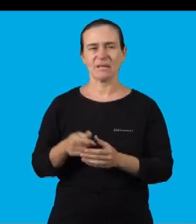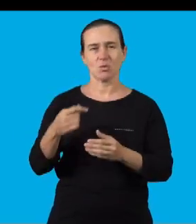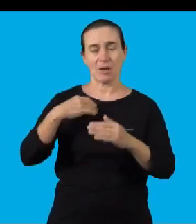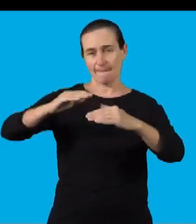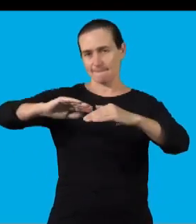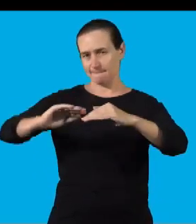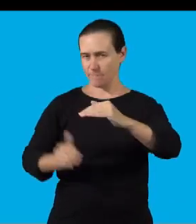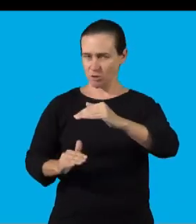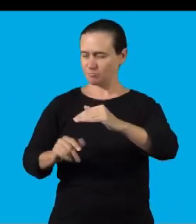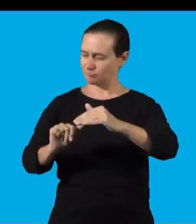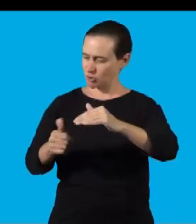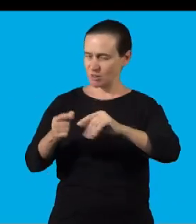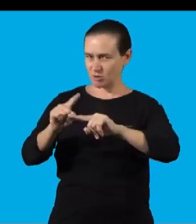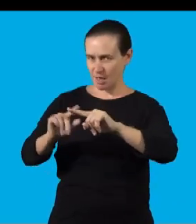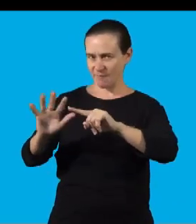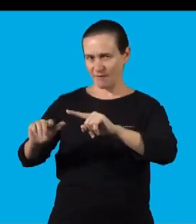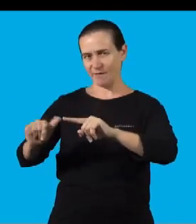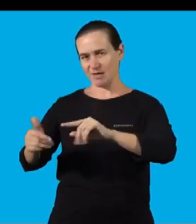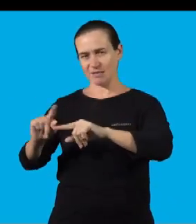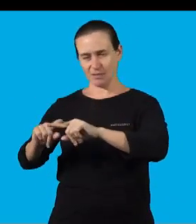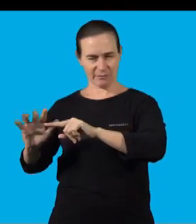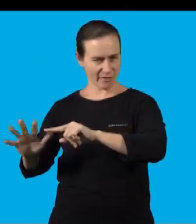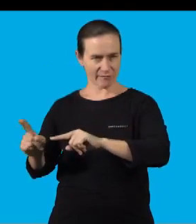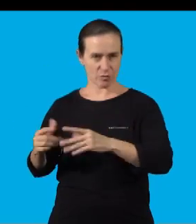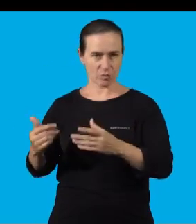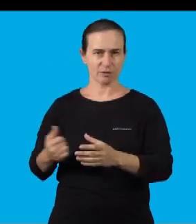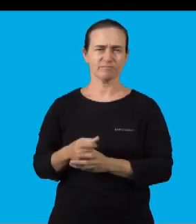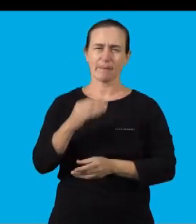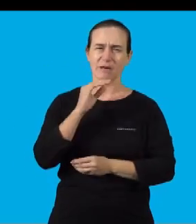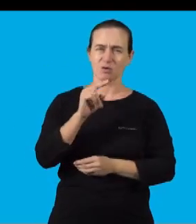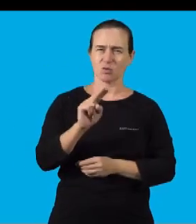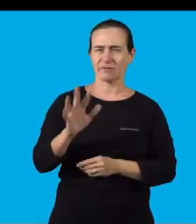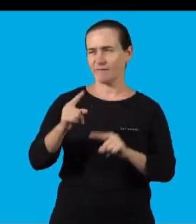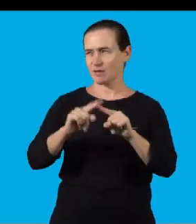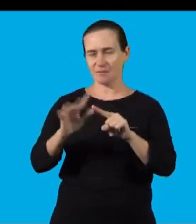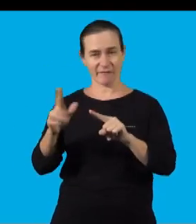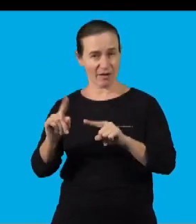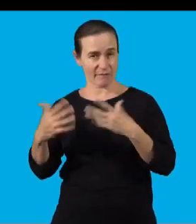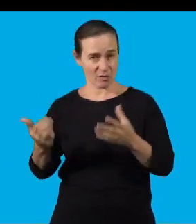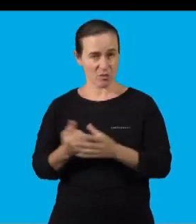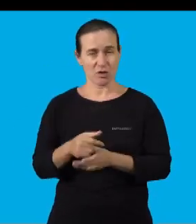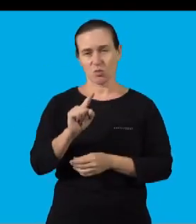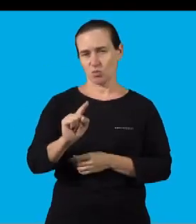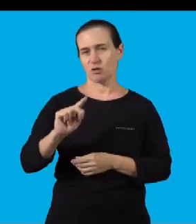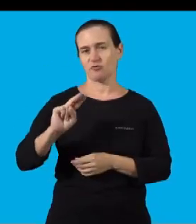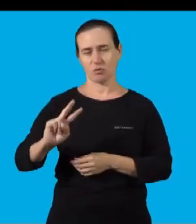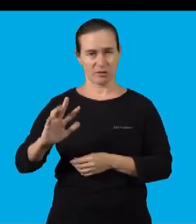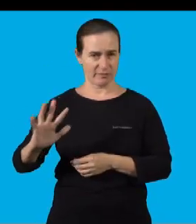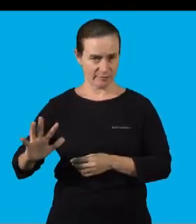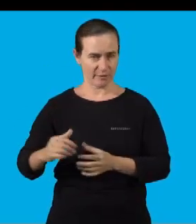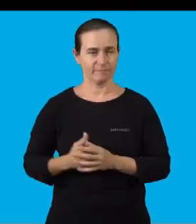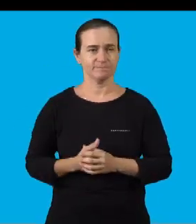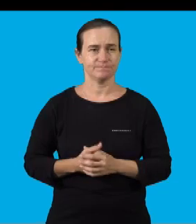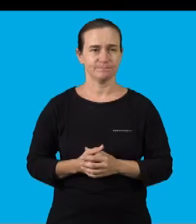continue multiplying by 5 with the denominators, we can see that if we say 25 multiplied by 5, that is going to give us